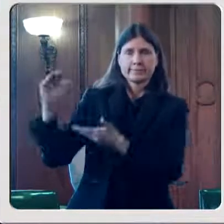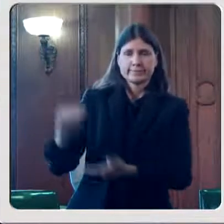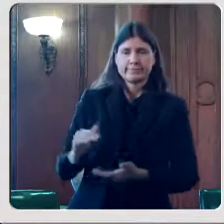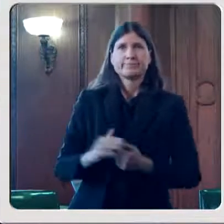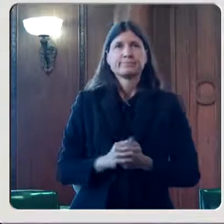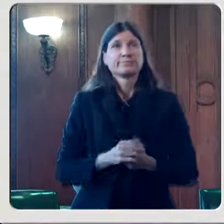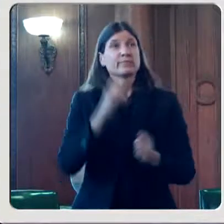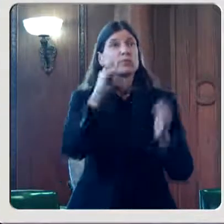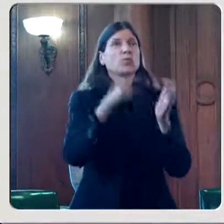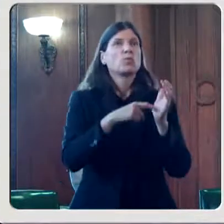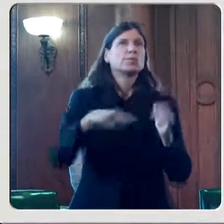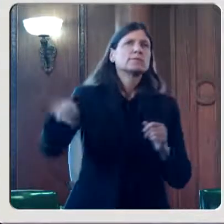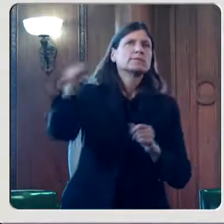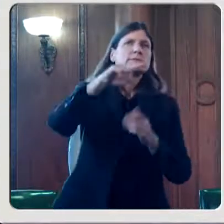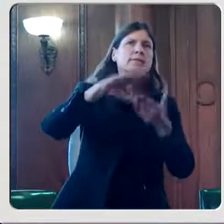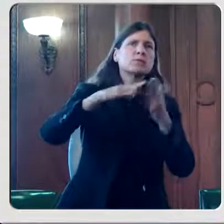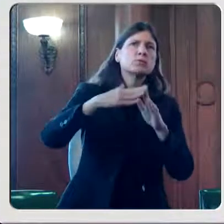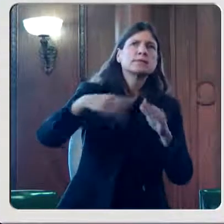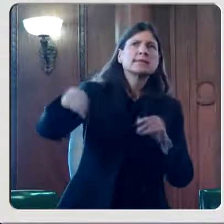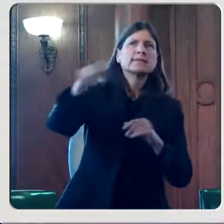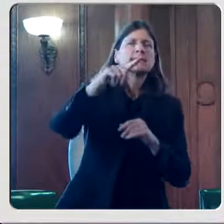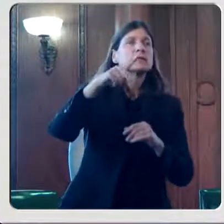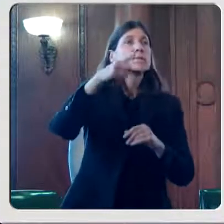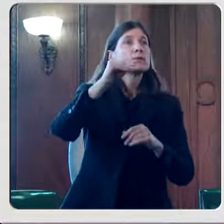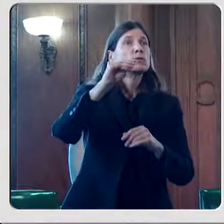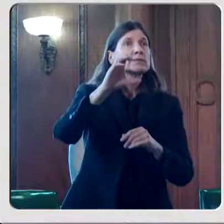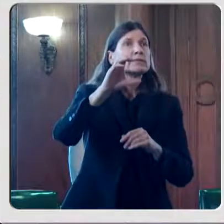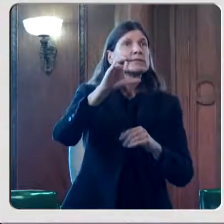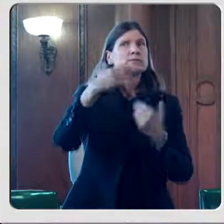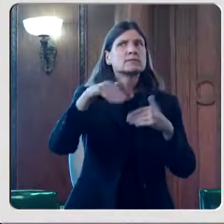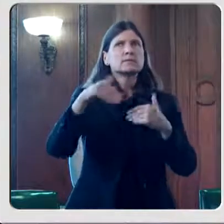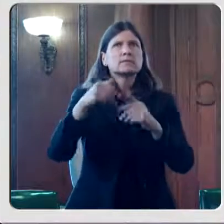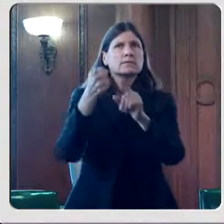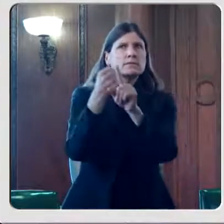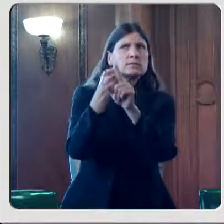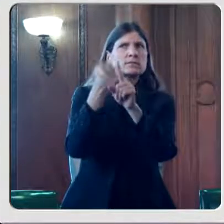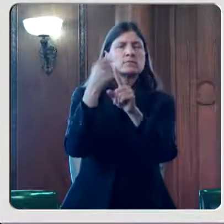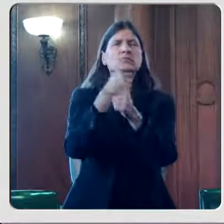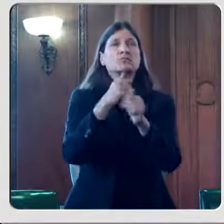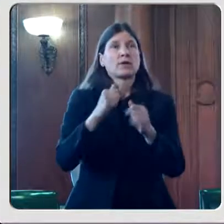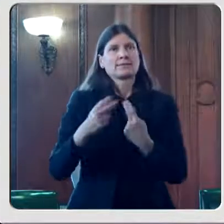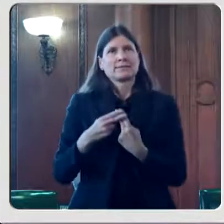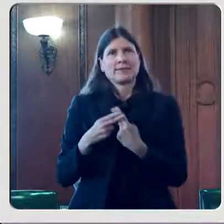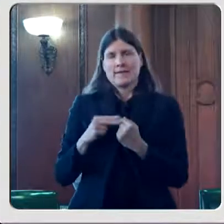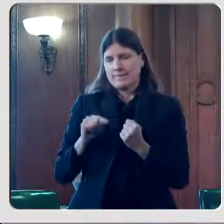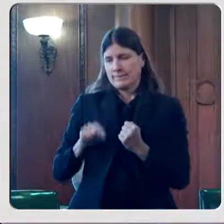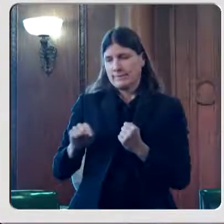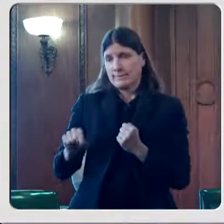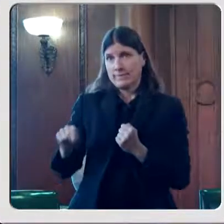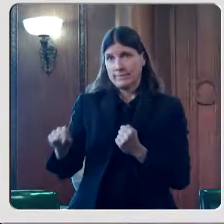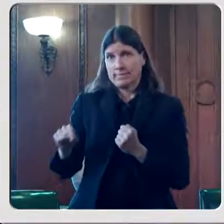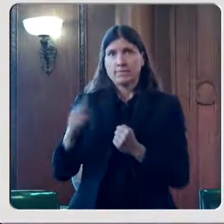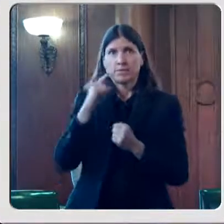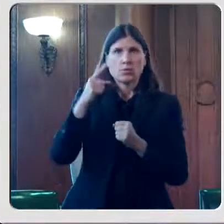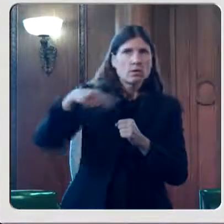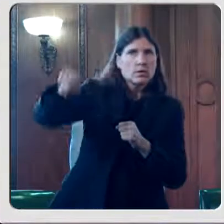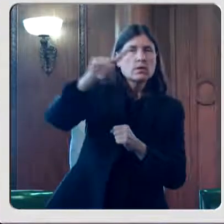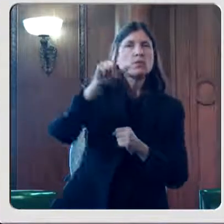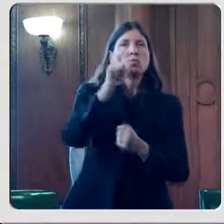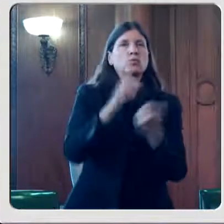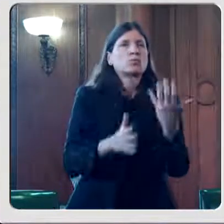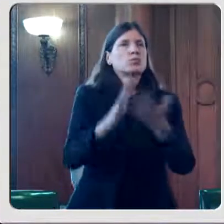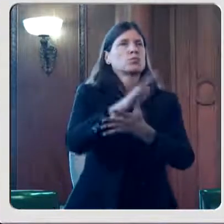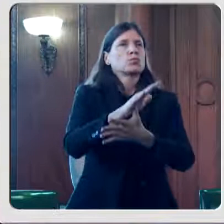that we have 1,500 individuals over the age of 75 who are among our 44,000 patients in our